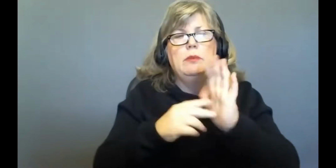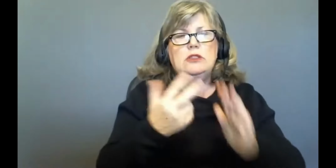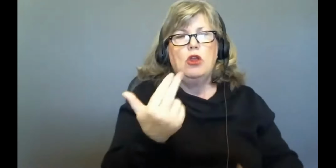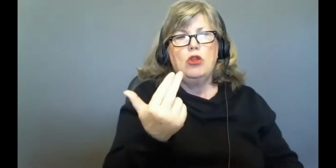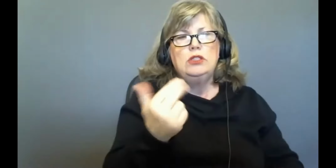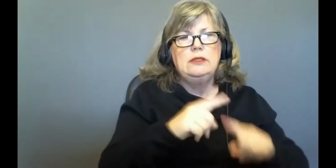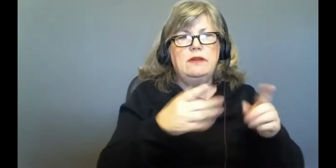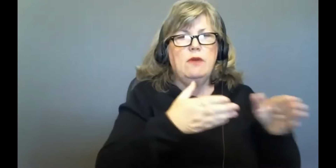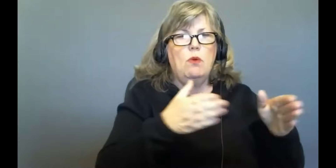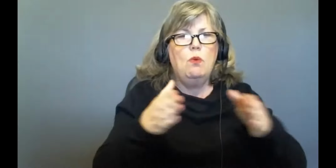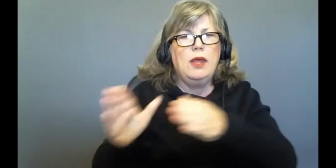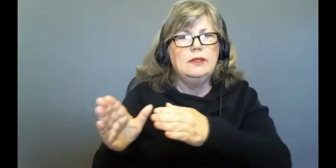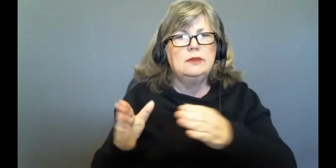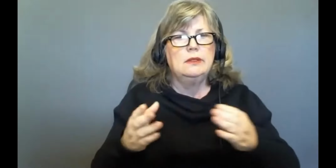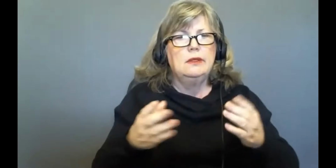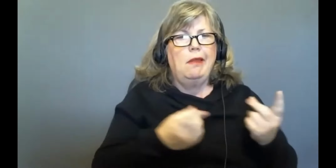different ways of acting.